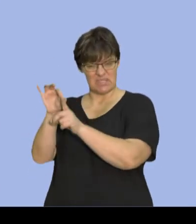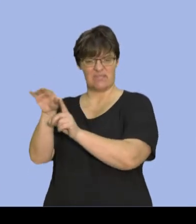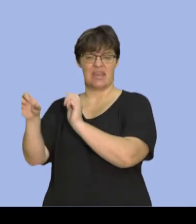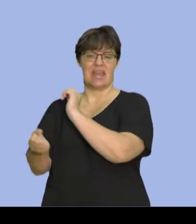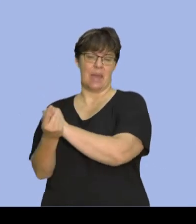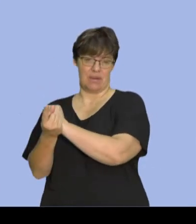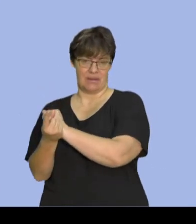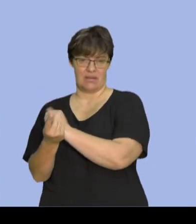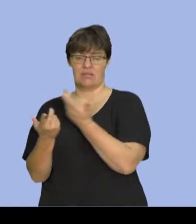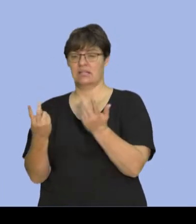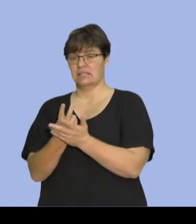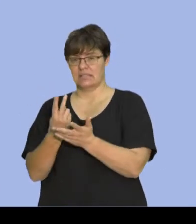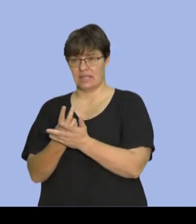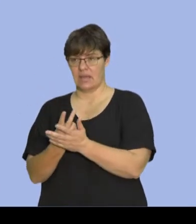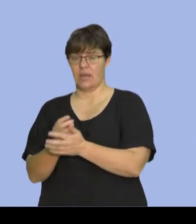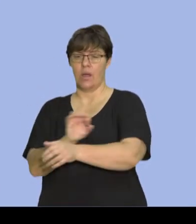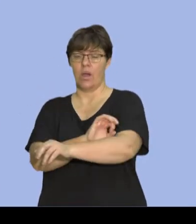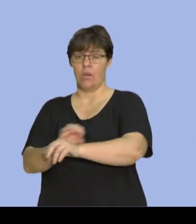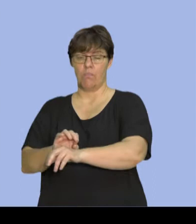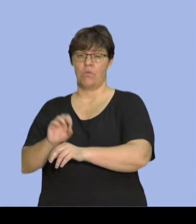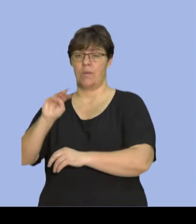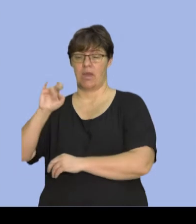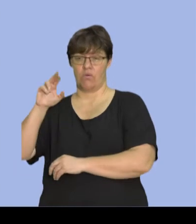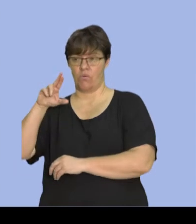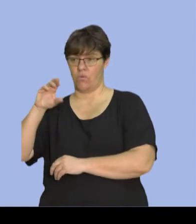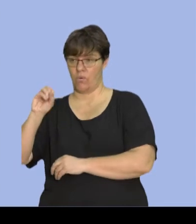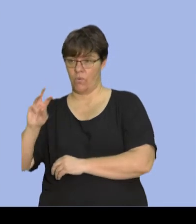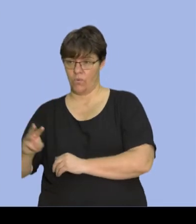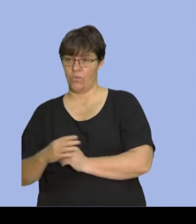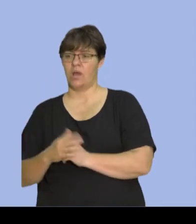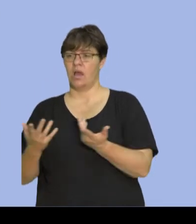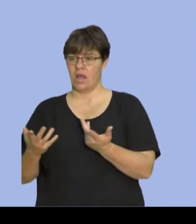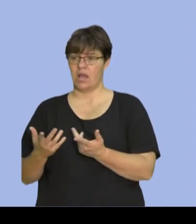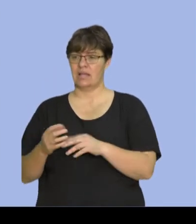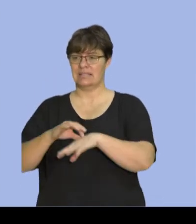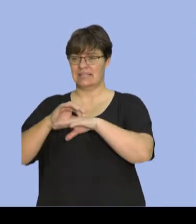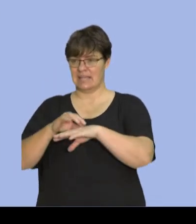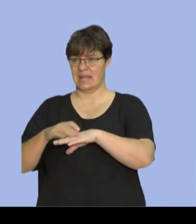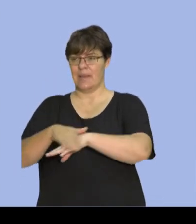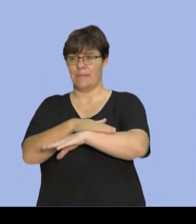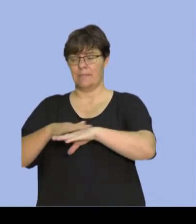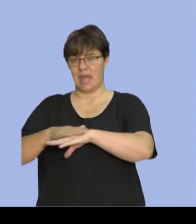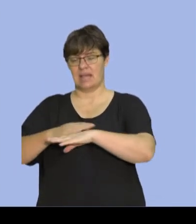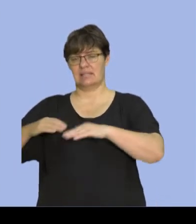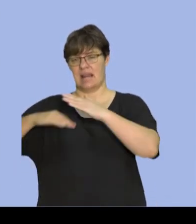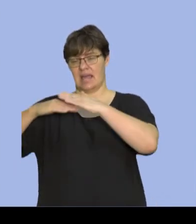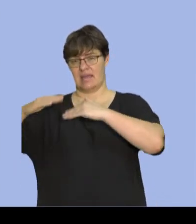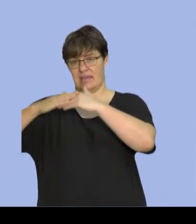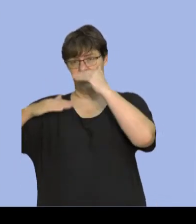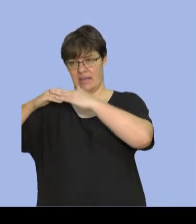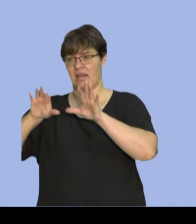places in organs like the bone marrow cells as well as the skin basal layers, which we see